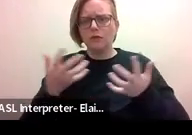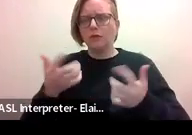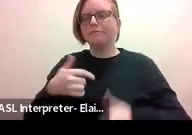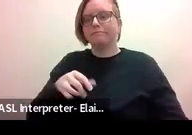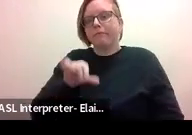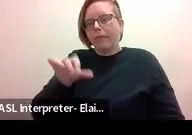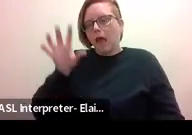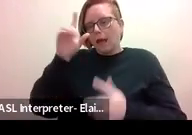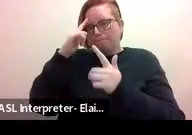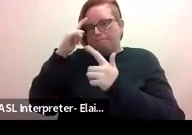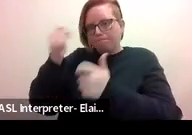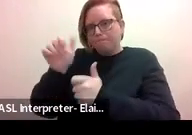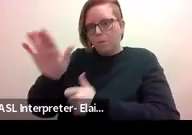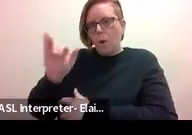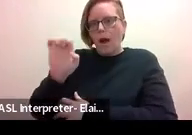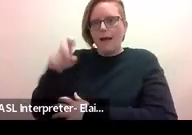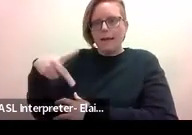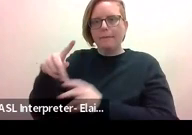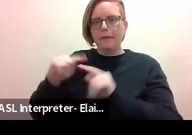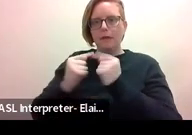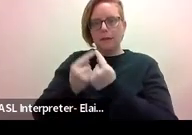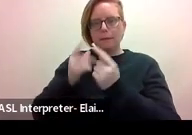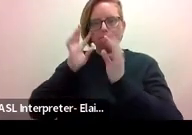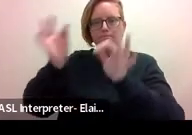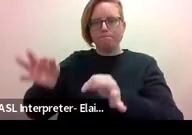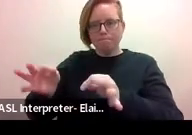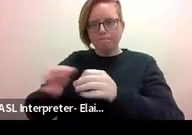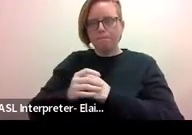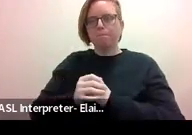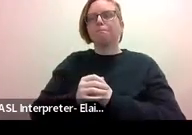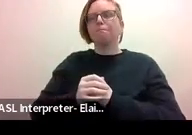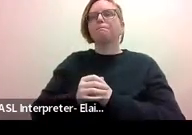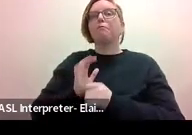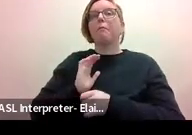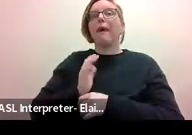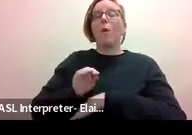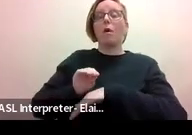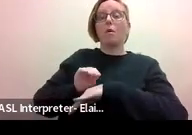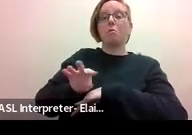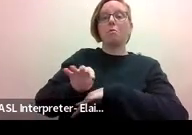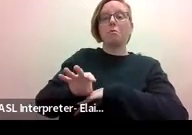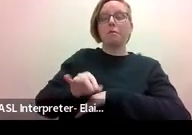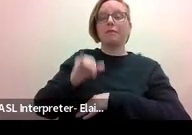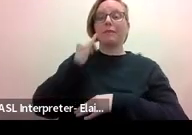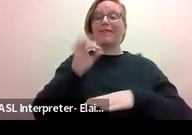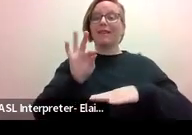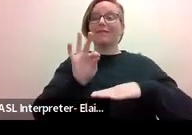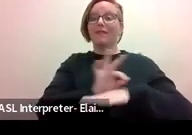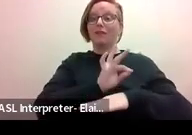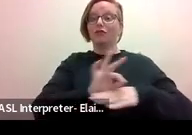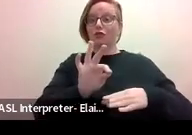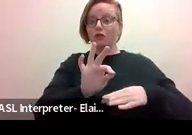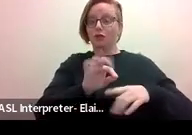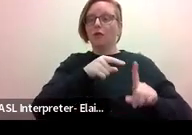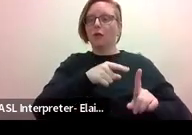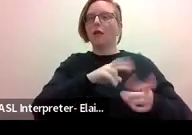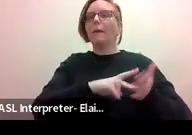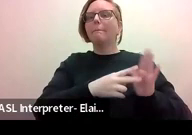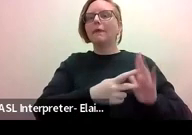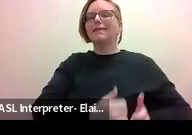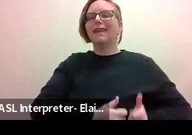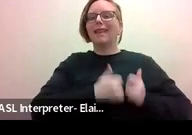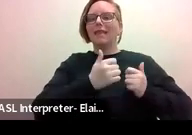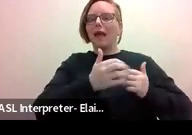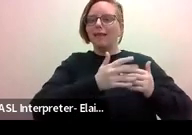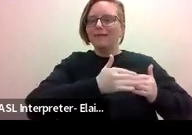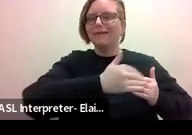decision, of course. Guidance being that if it's a functional area, it might be a lifelong skill deficit